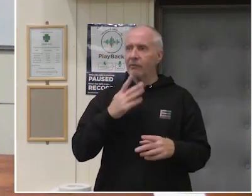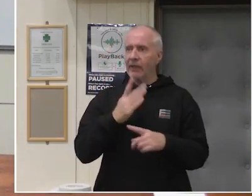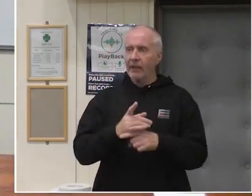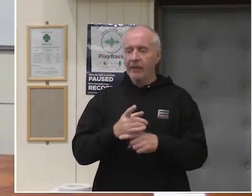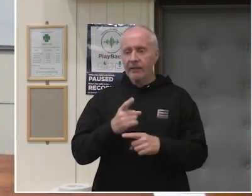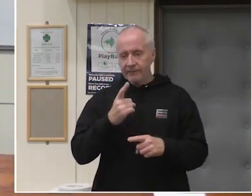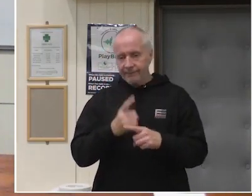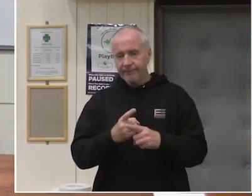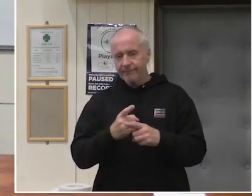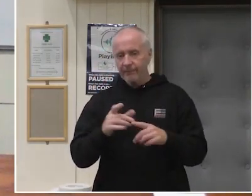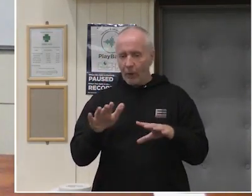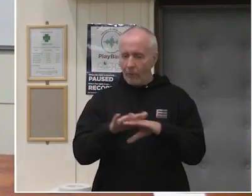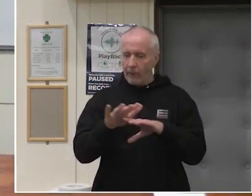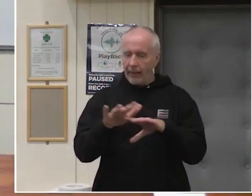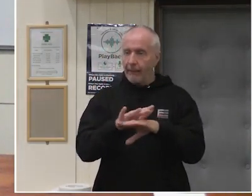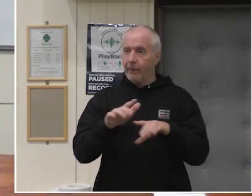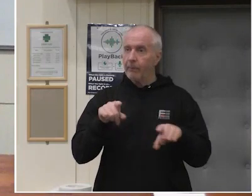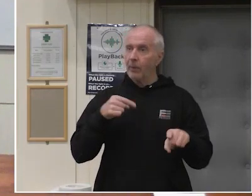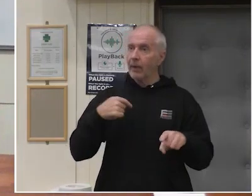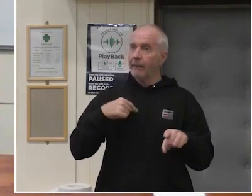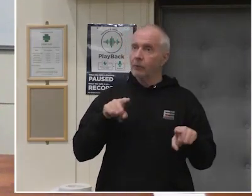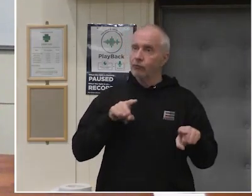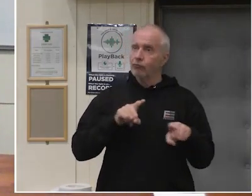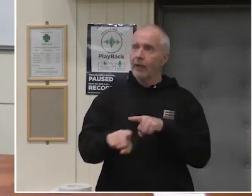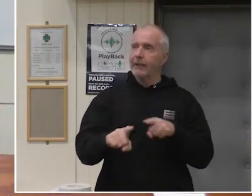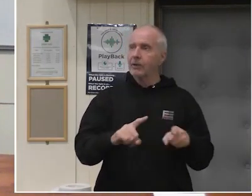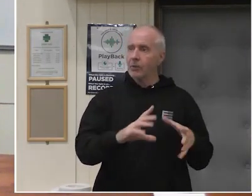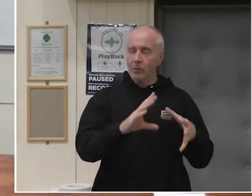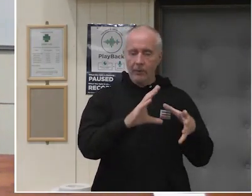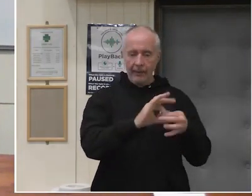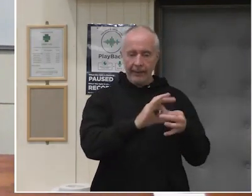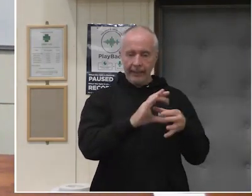here, but I'm trying to link it together